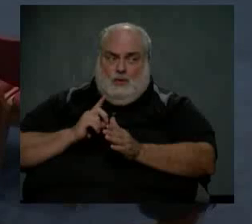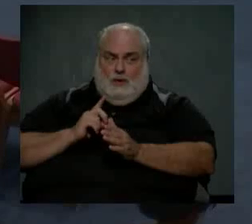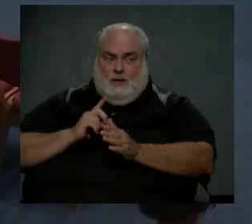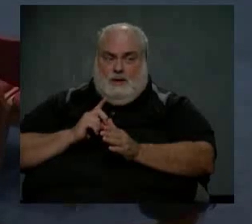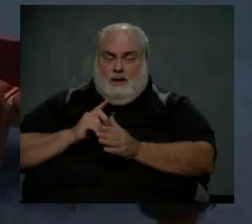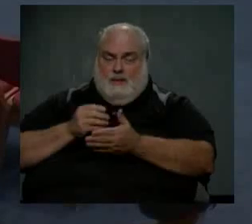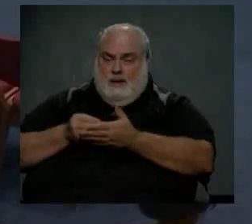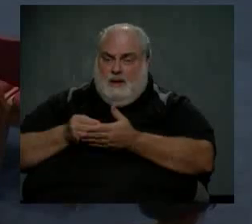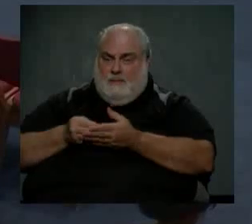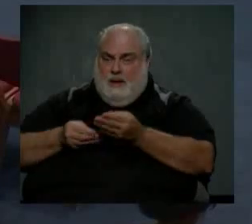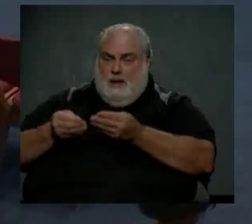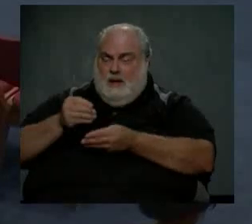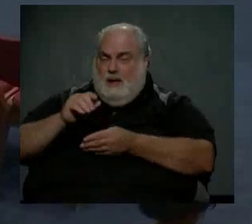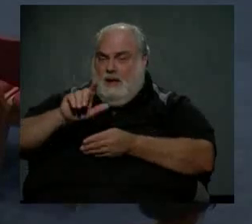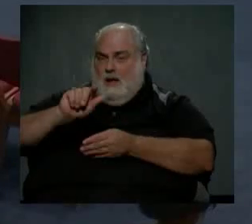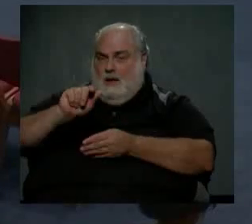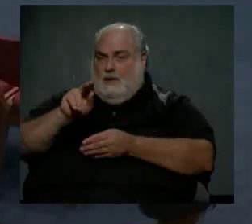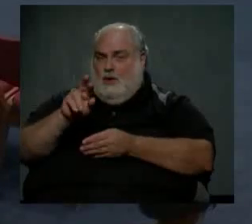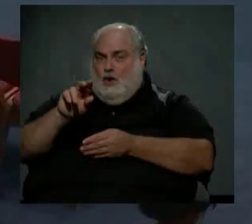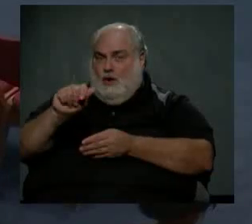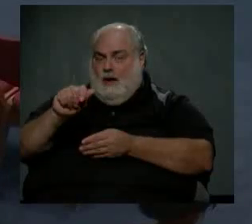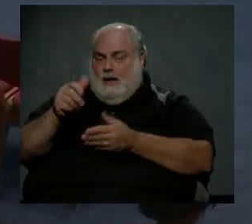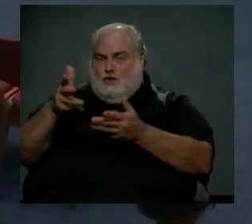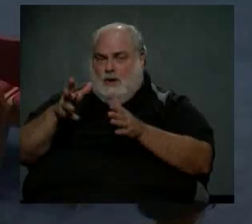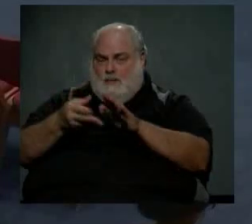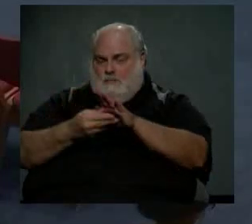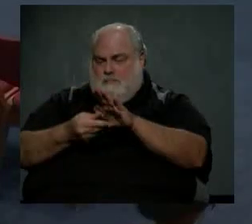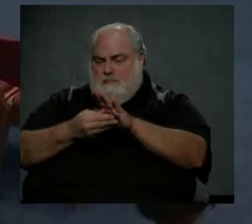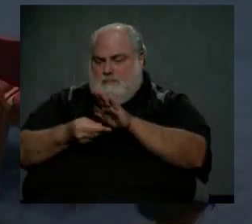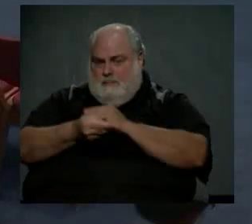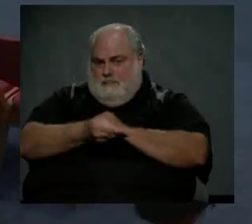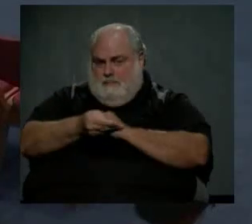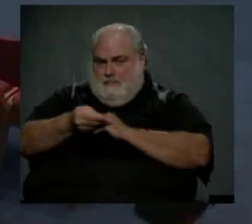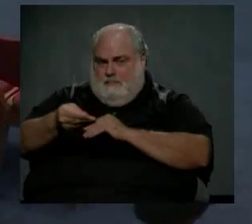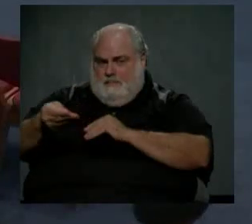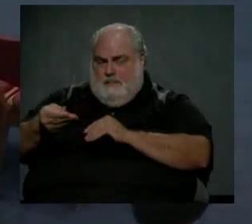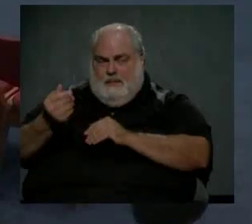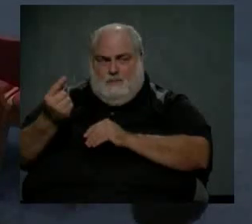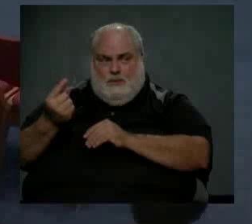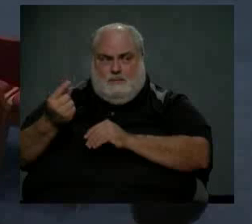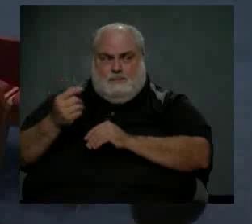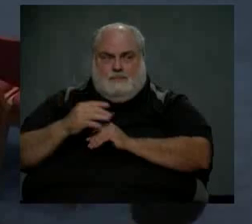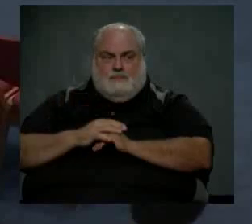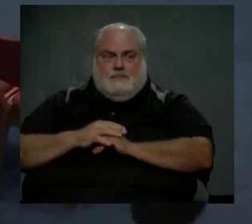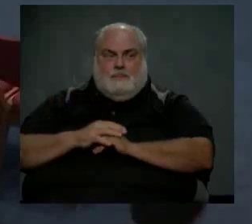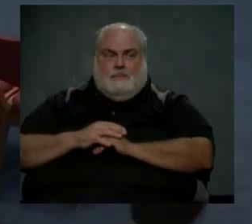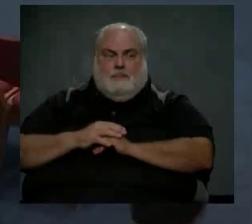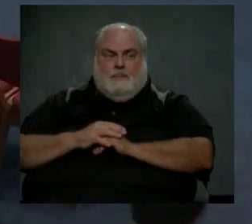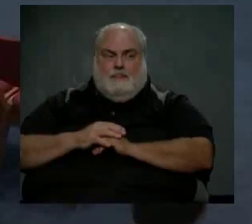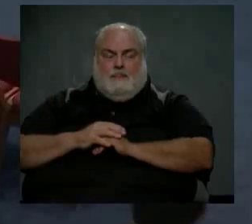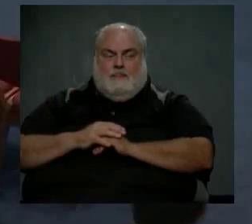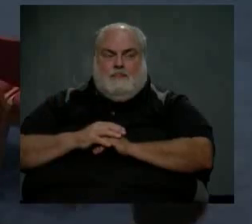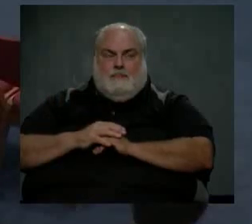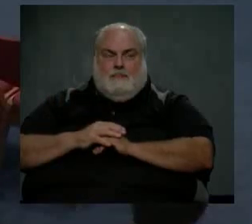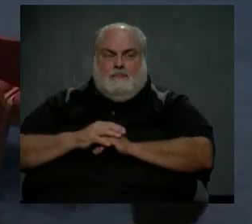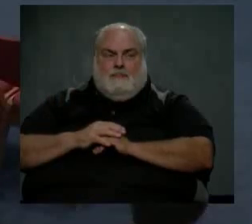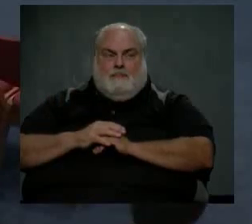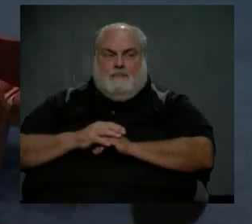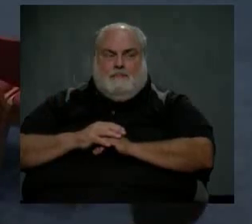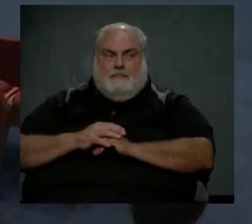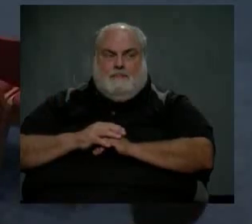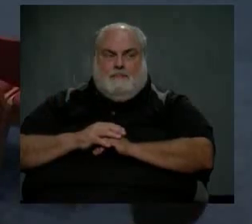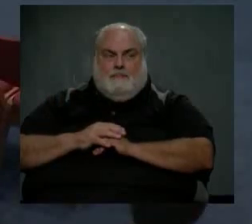the budget, and Laura has passed that out to everyone. Did everyone get a copy of that? Okay. Do